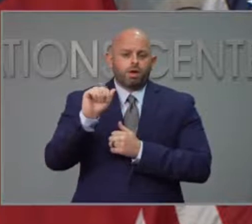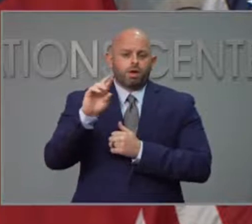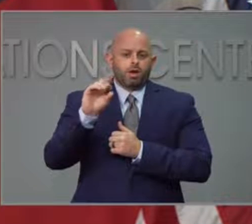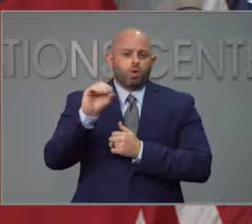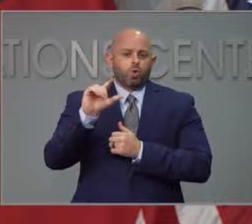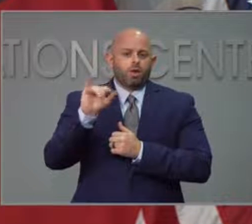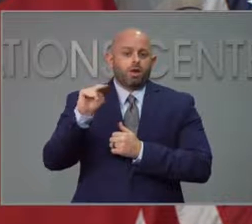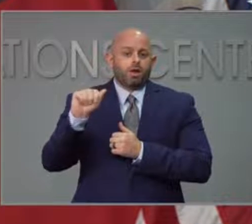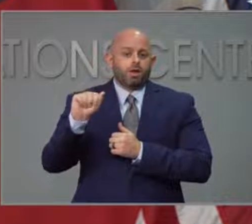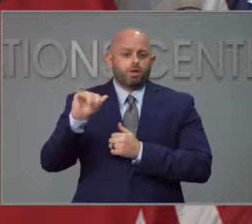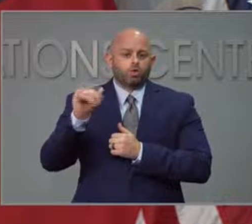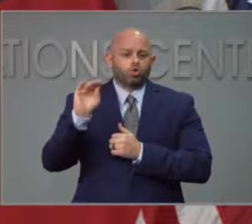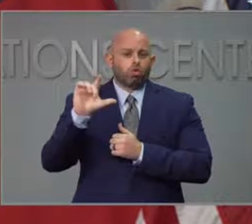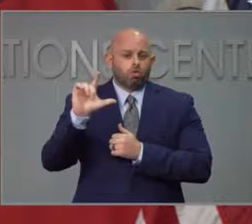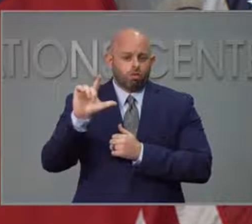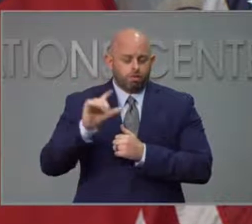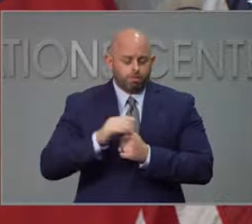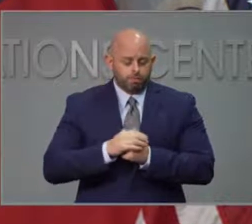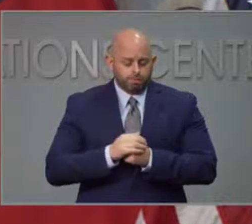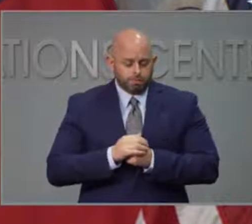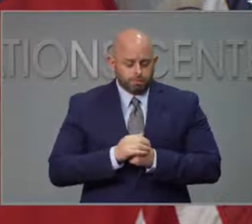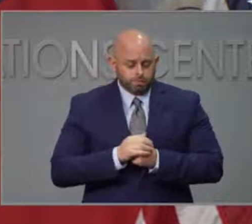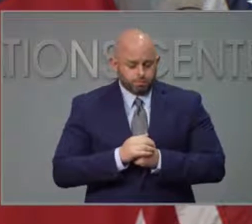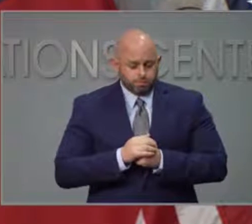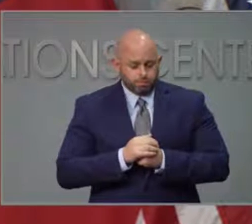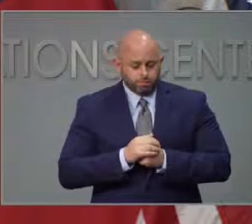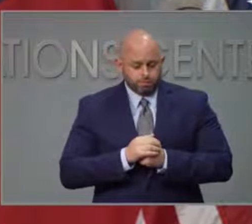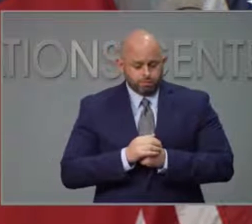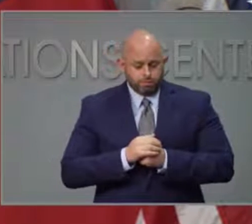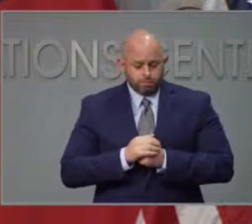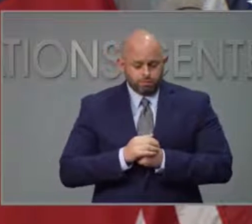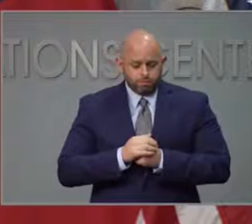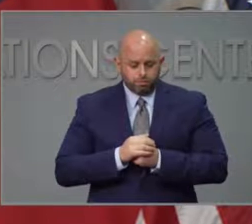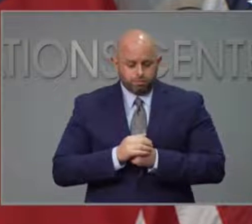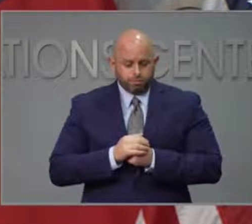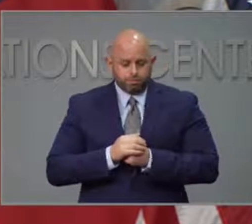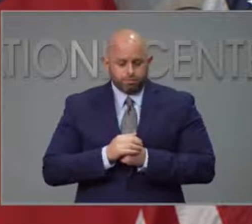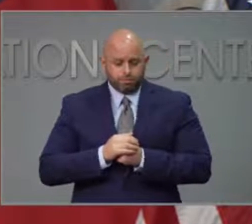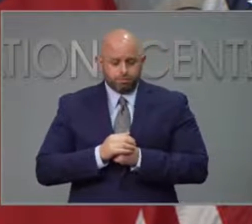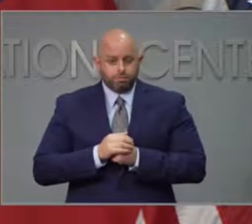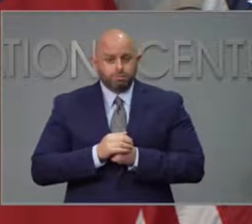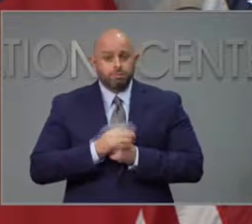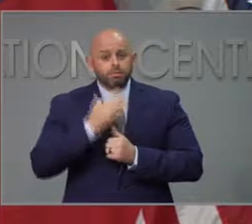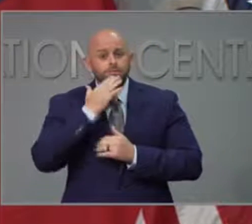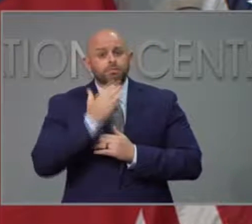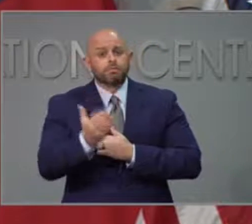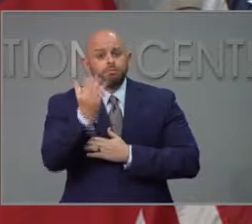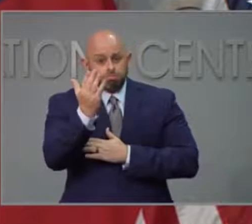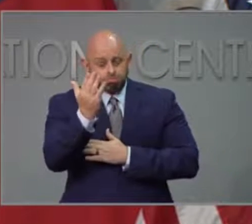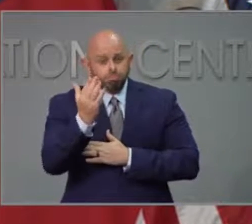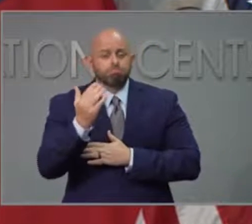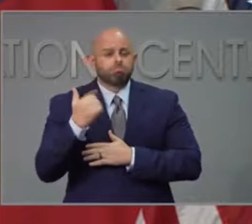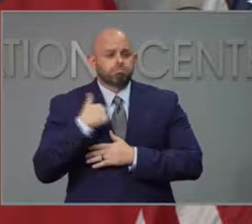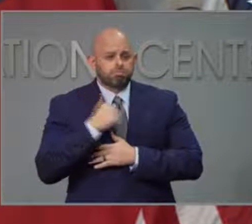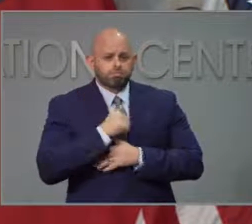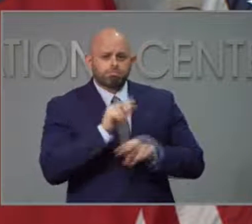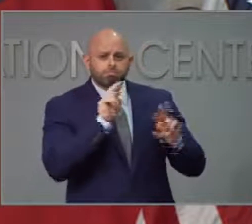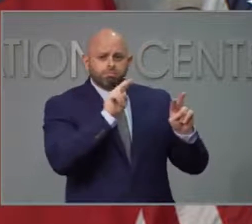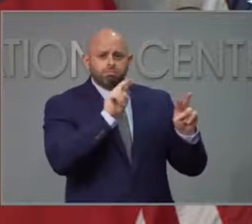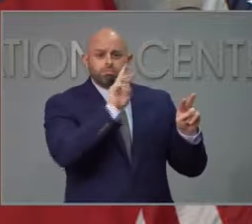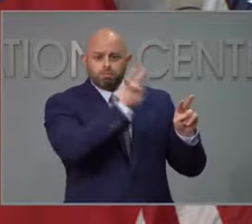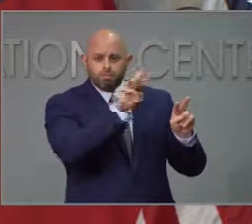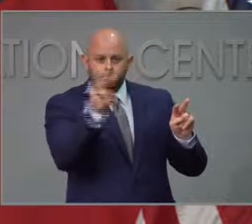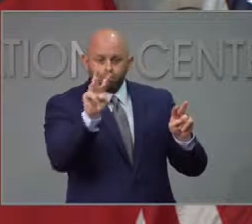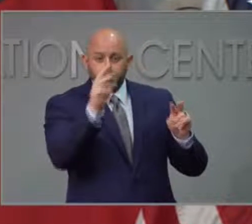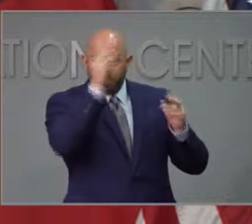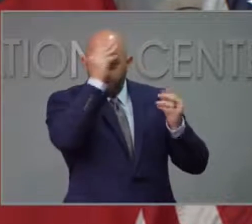Good morning. I want to thank you for keeping a lot of the data updated on absentee ballots and early voting